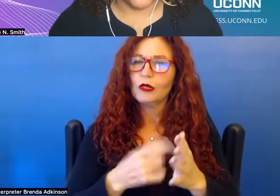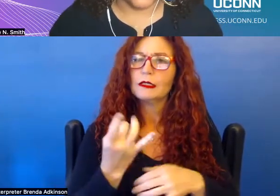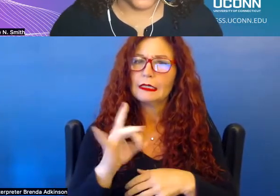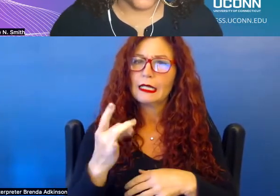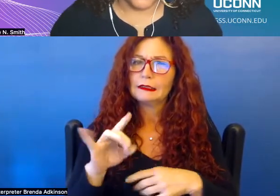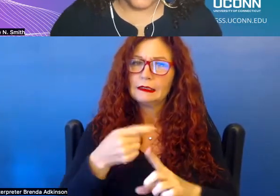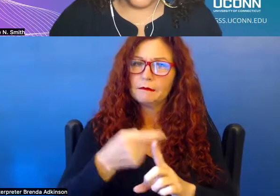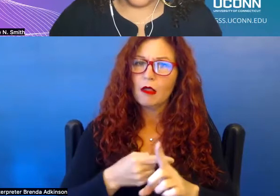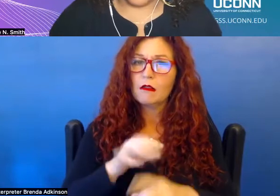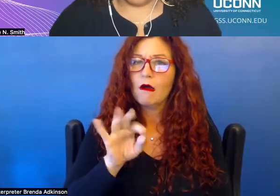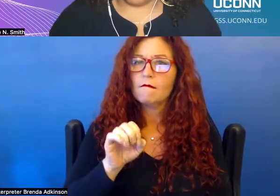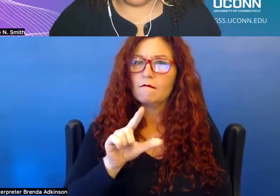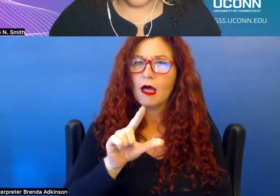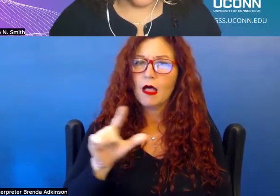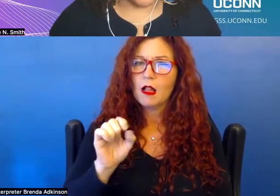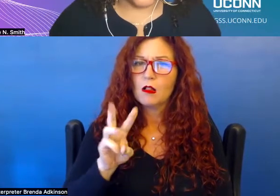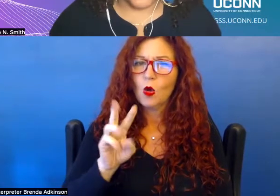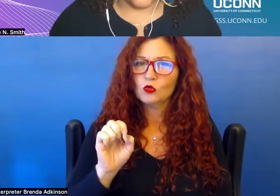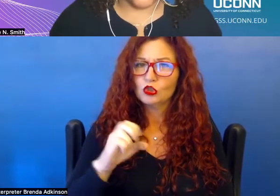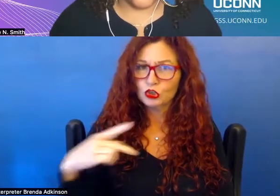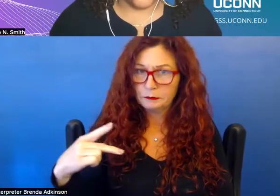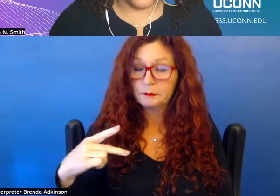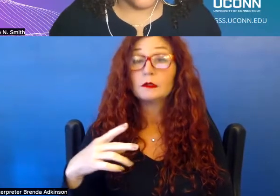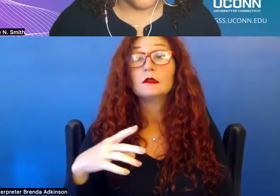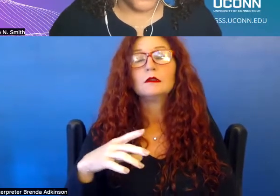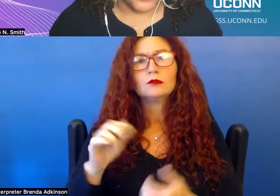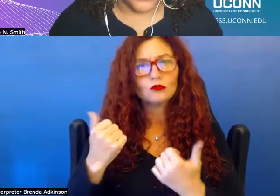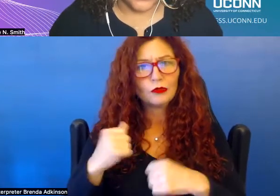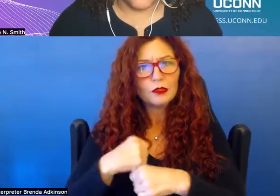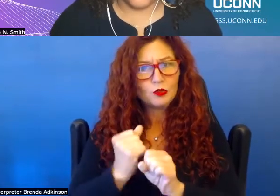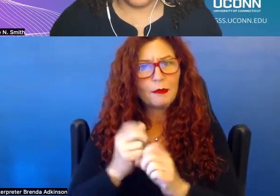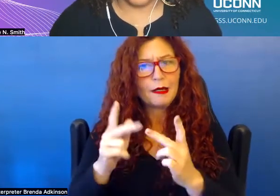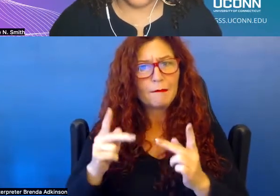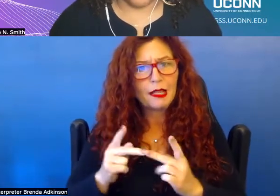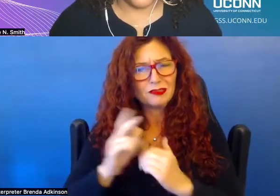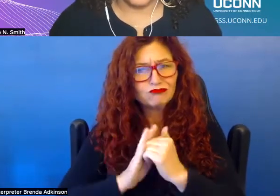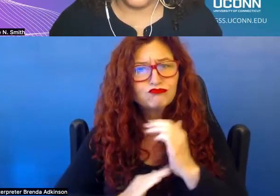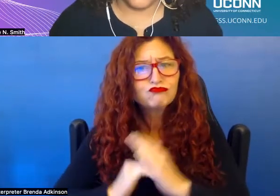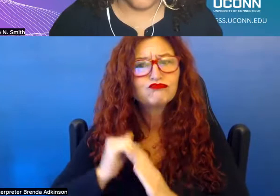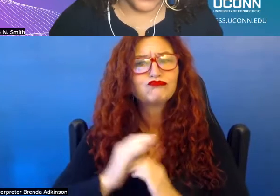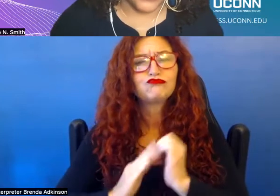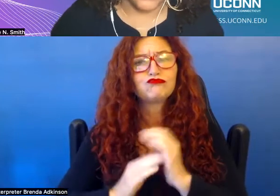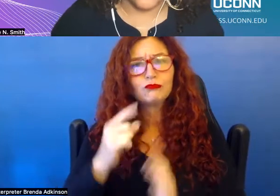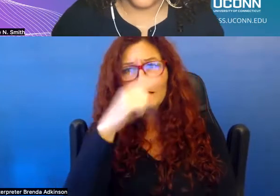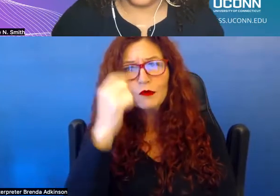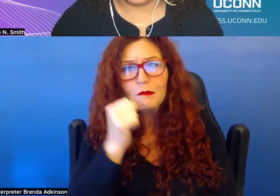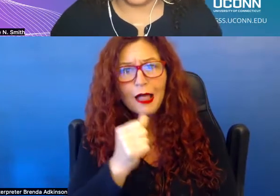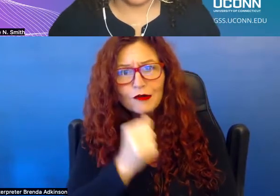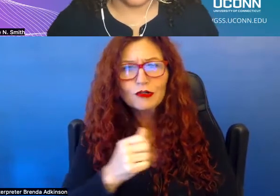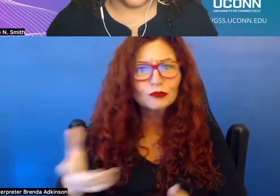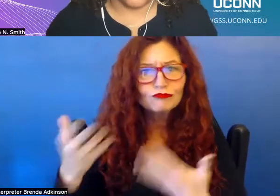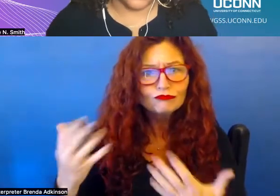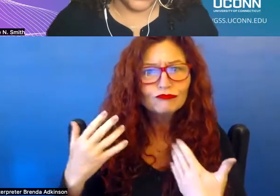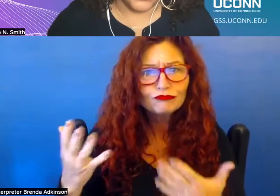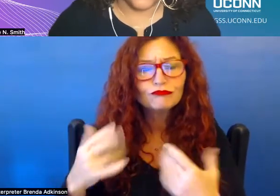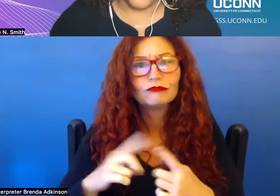create the conditions for Black girls in particular to play sports and to have agency on their body and to get education